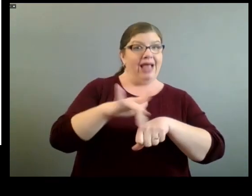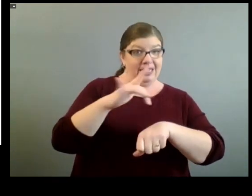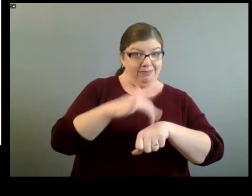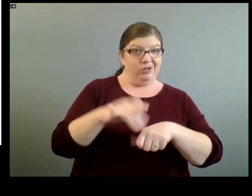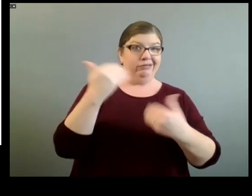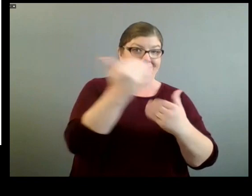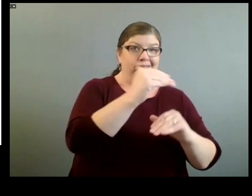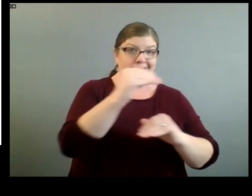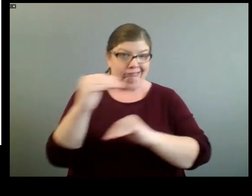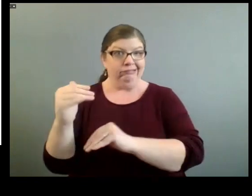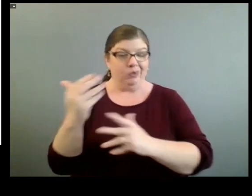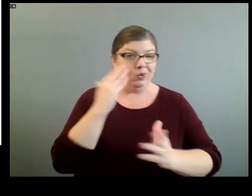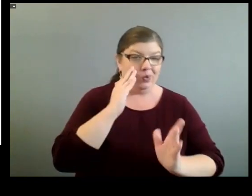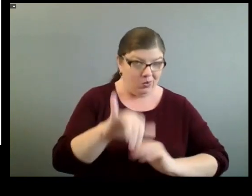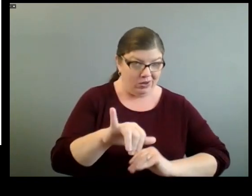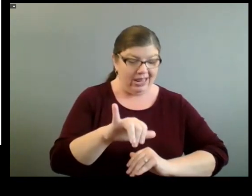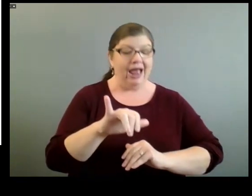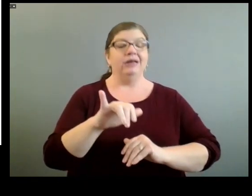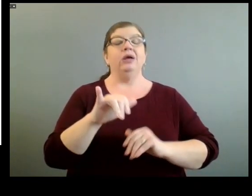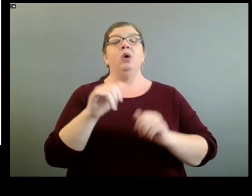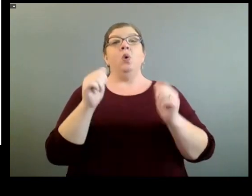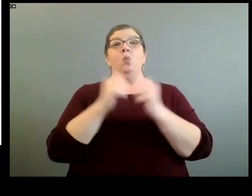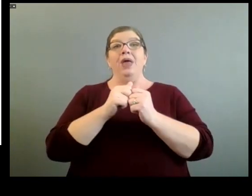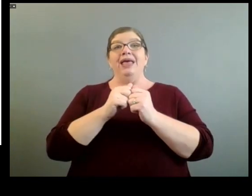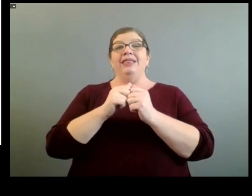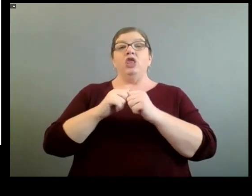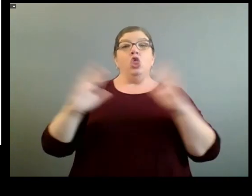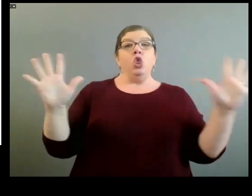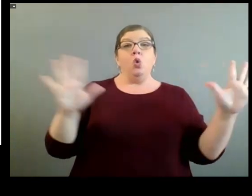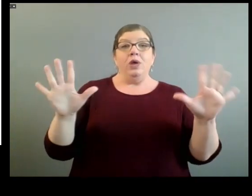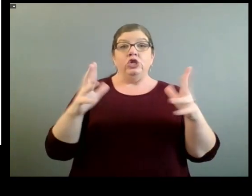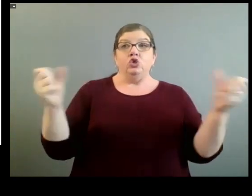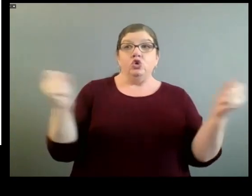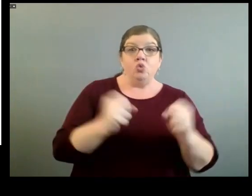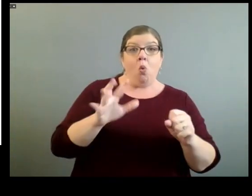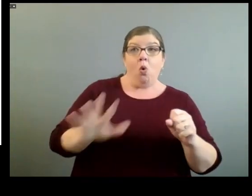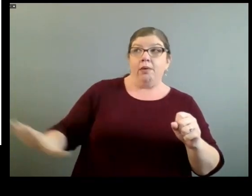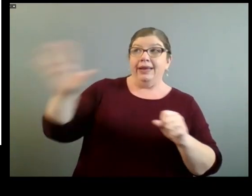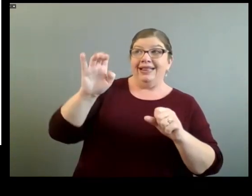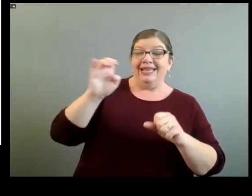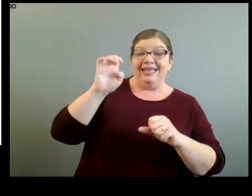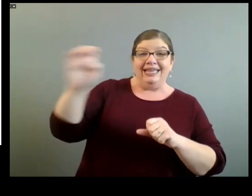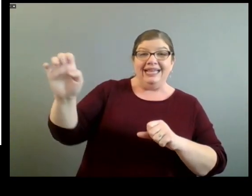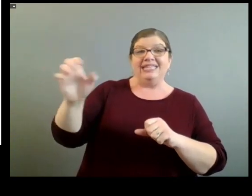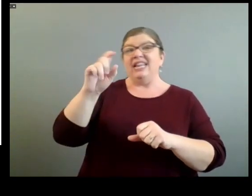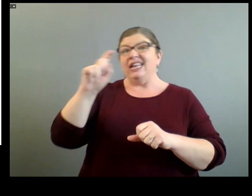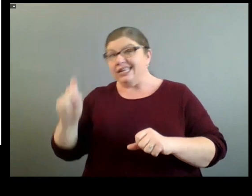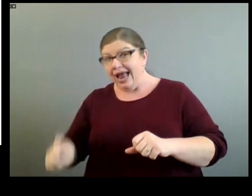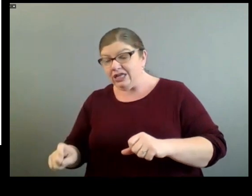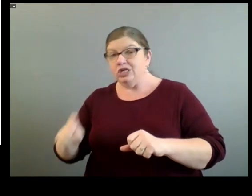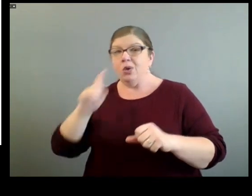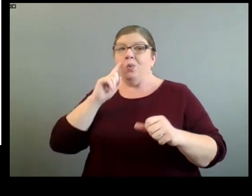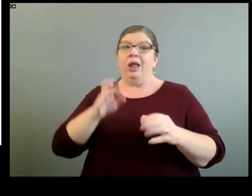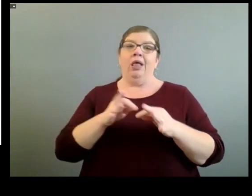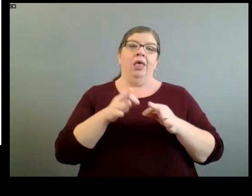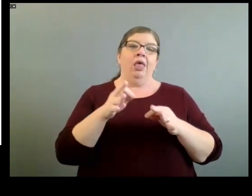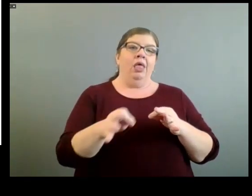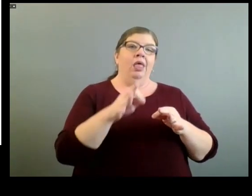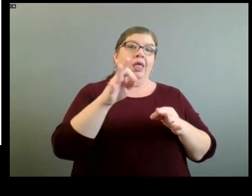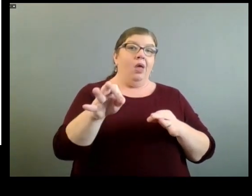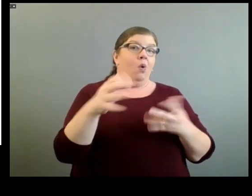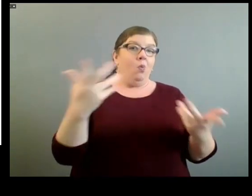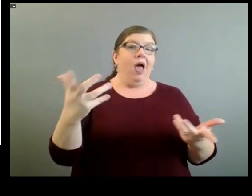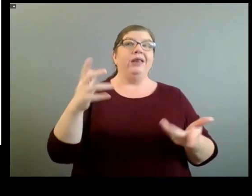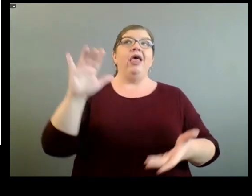addition to that, with this winter storm, we experienced unexpected delay countywide of the Moderna